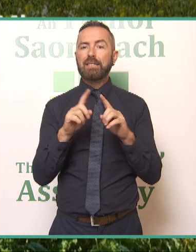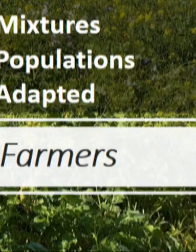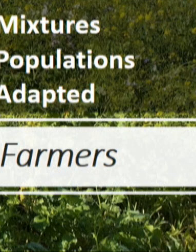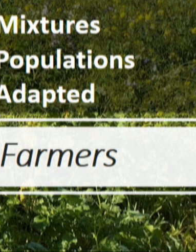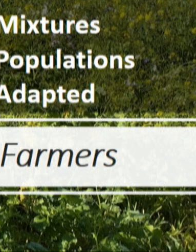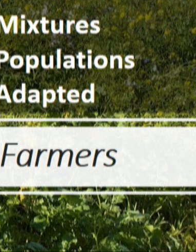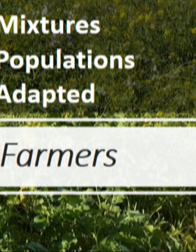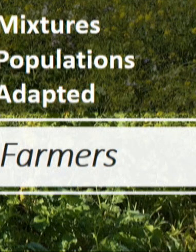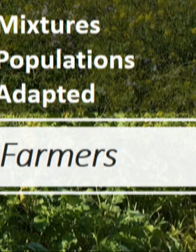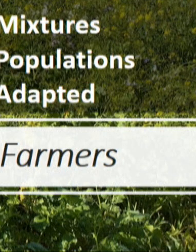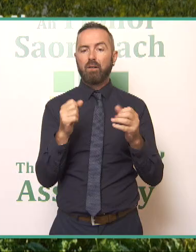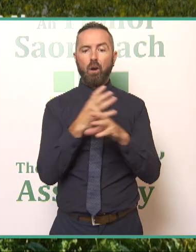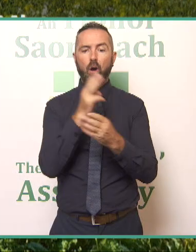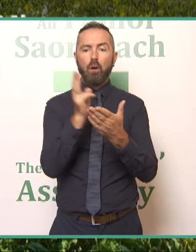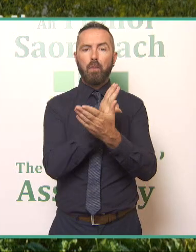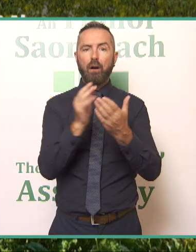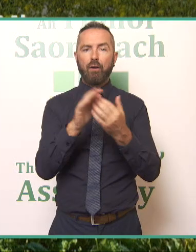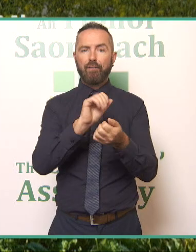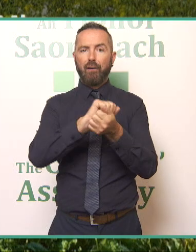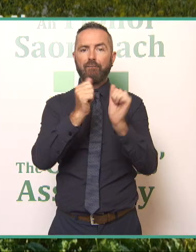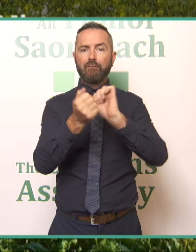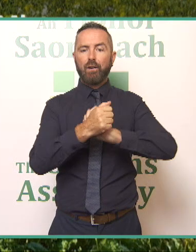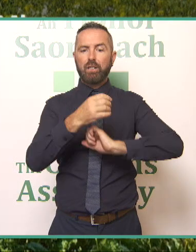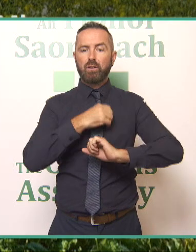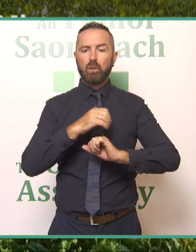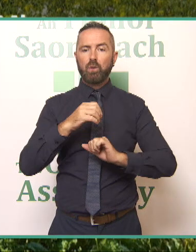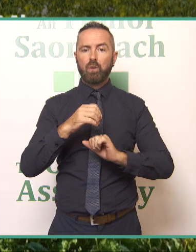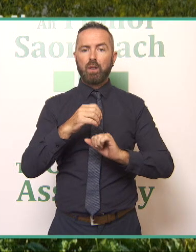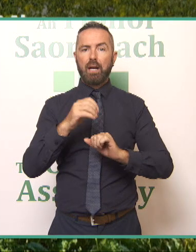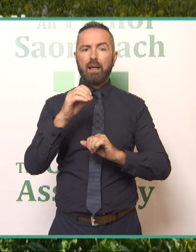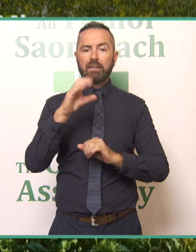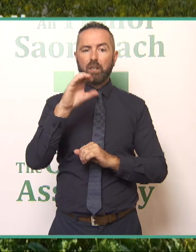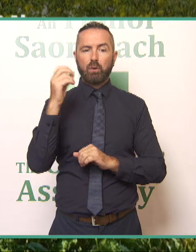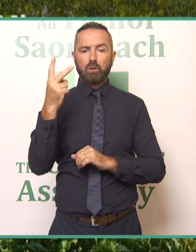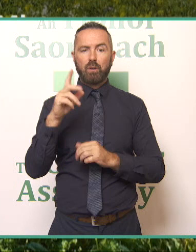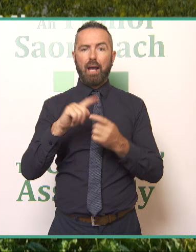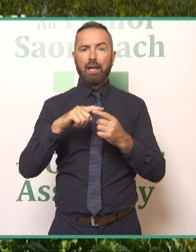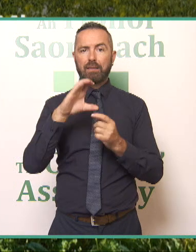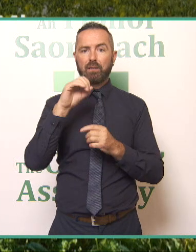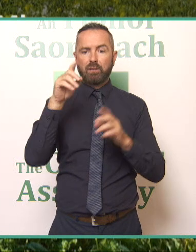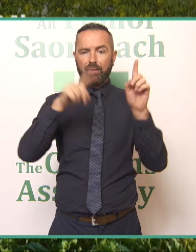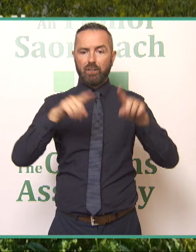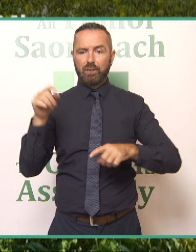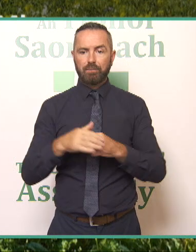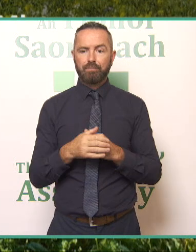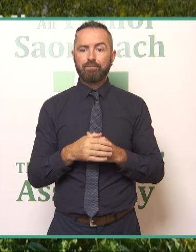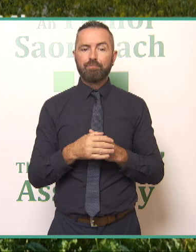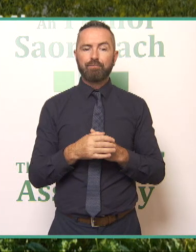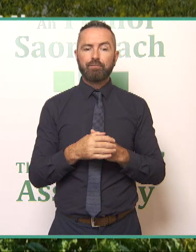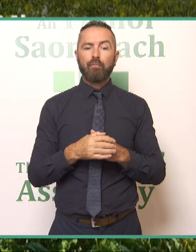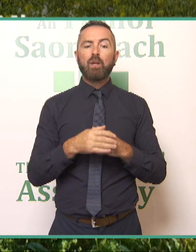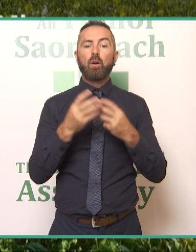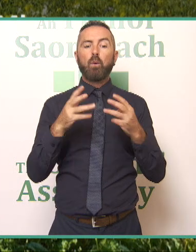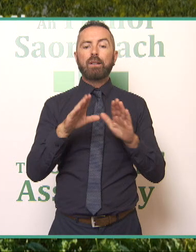species, and it's all part of converting to conservation agriculture. What are the 3 pillars? Cover crops, crop rotation, reduced tillage.